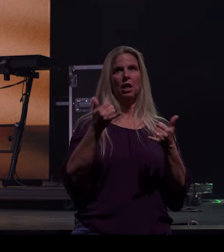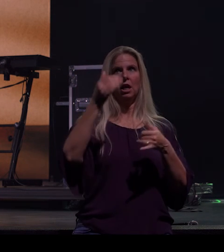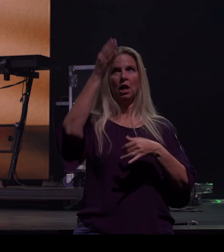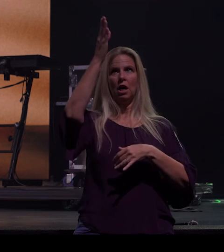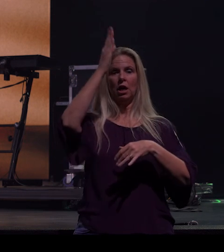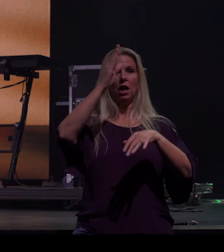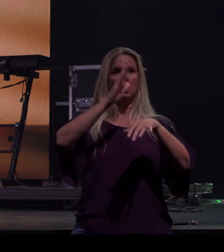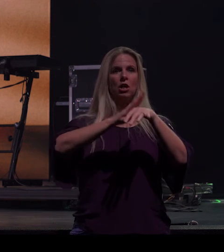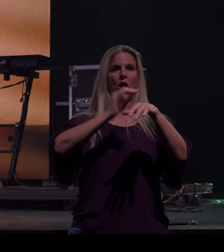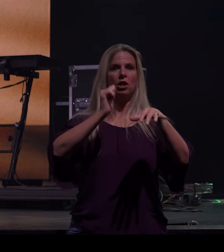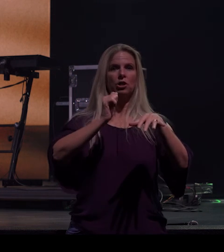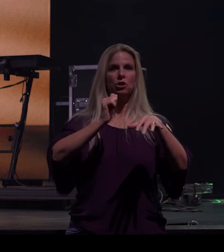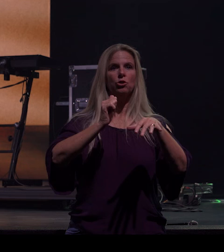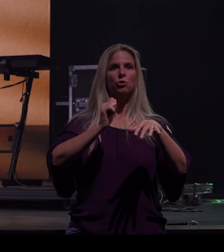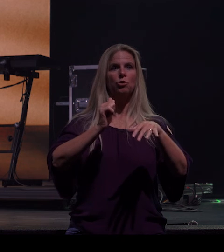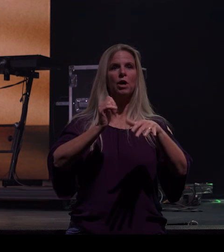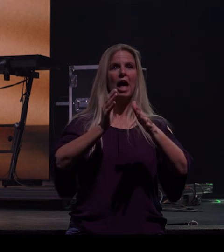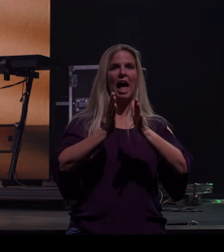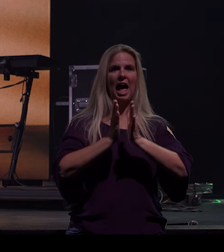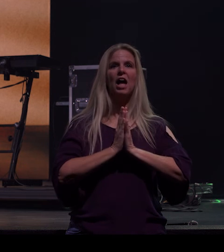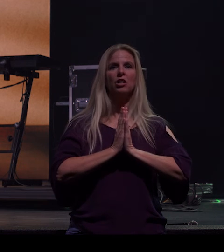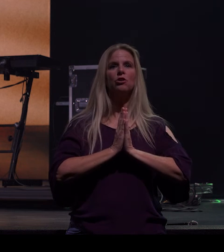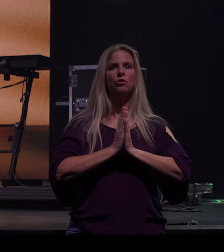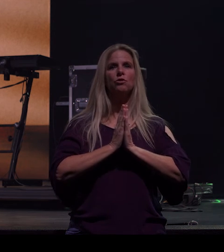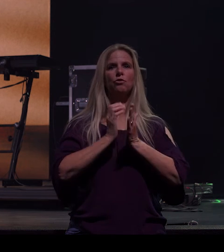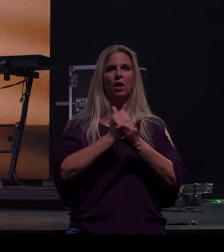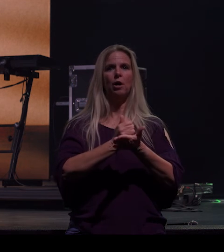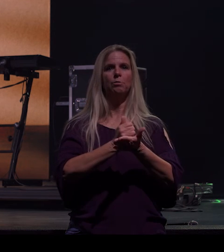Get some help. Get some help.